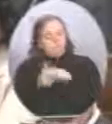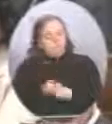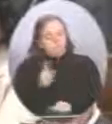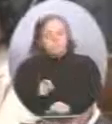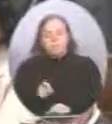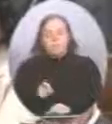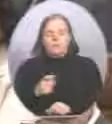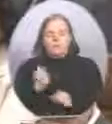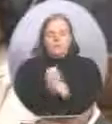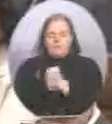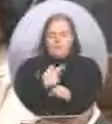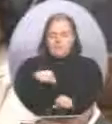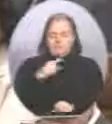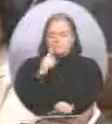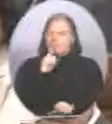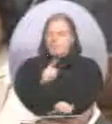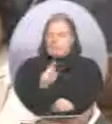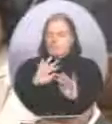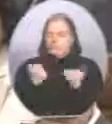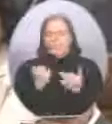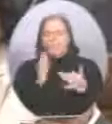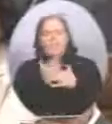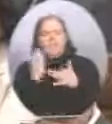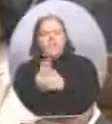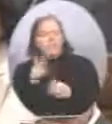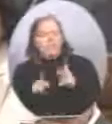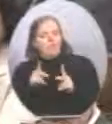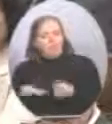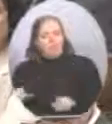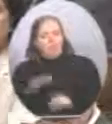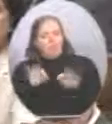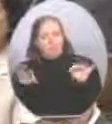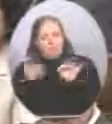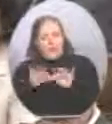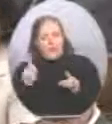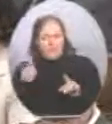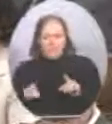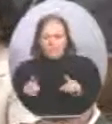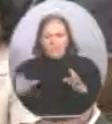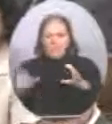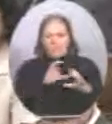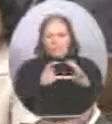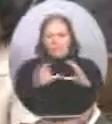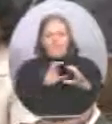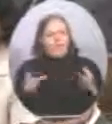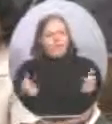important players are in contact with one another and that all have the latest